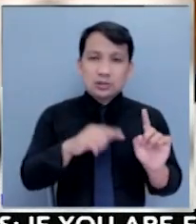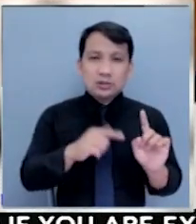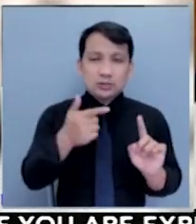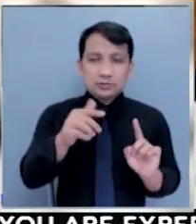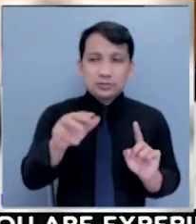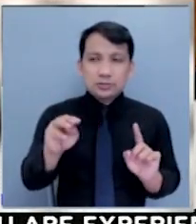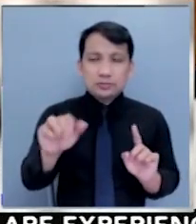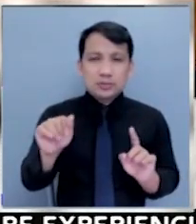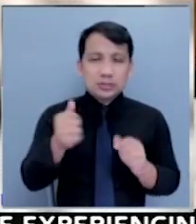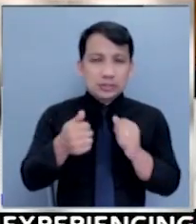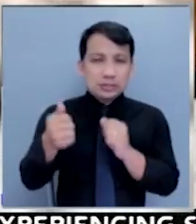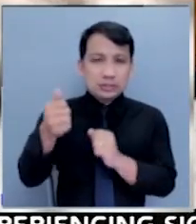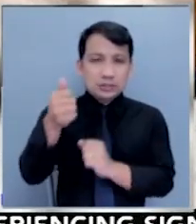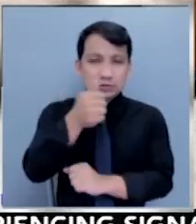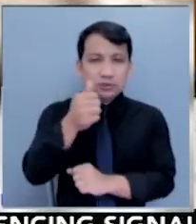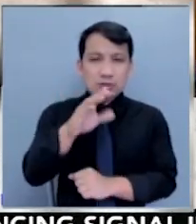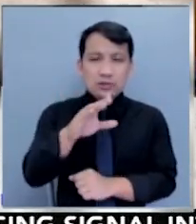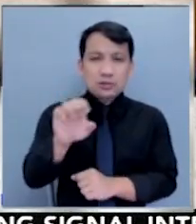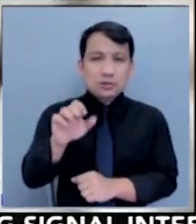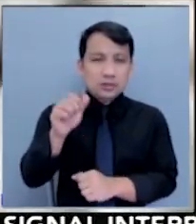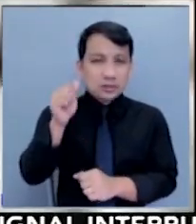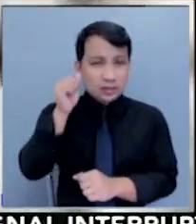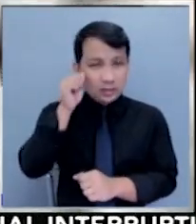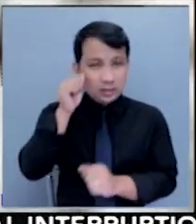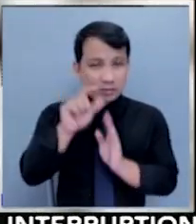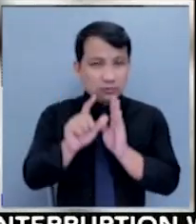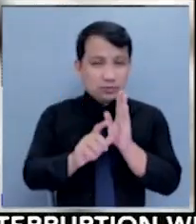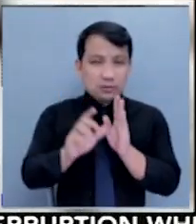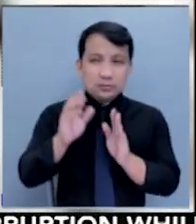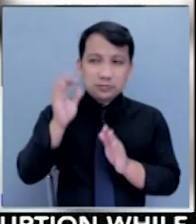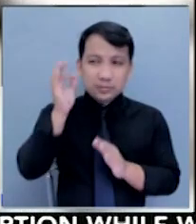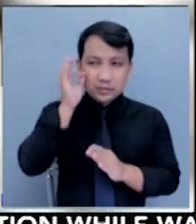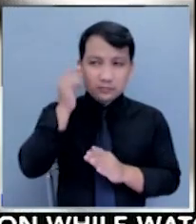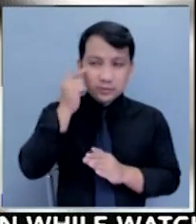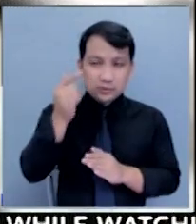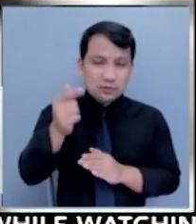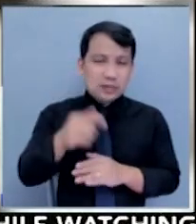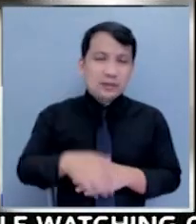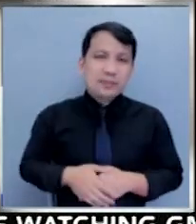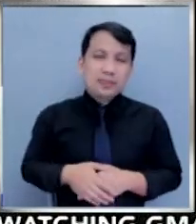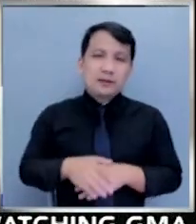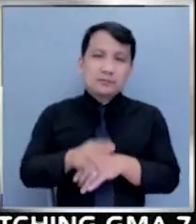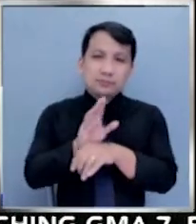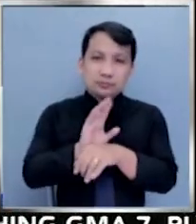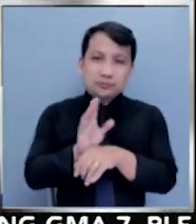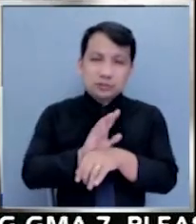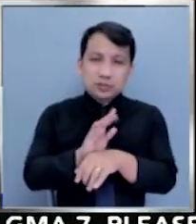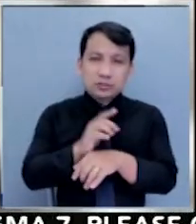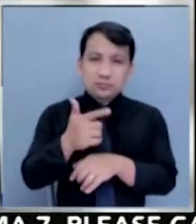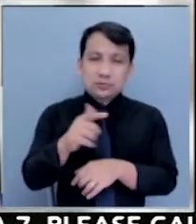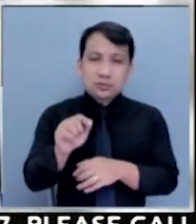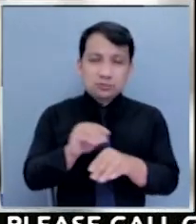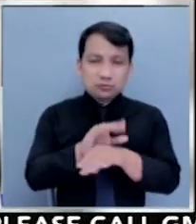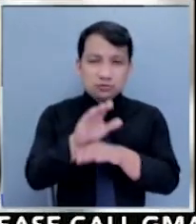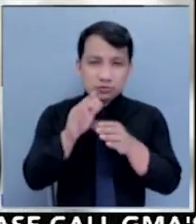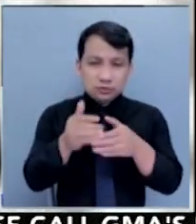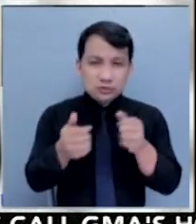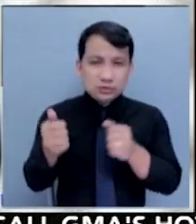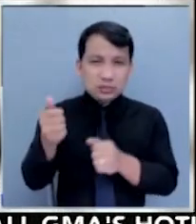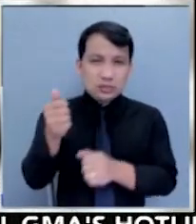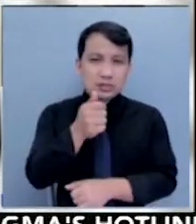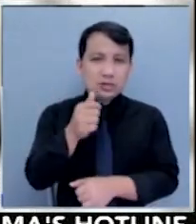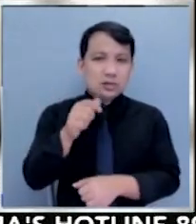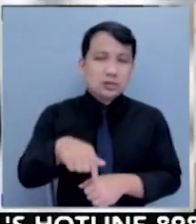Chairman and CEO Attorney Felipe Gozon at GMA Films President and Programming Consultant to the Chairman Attorney Annette